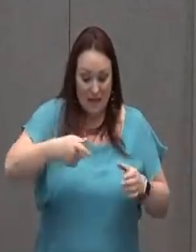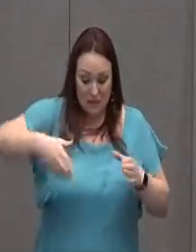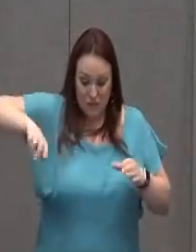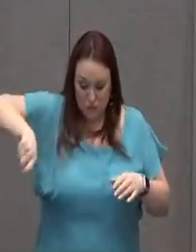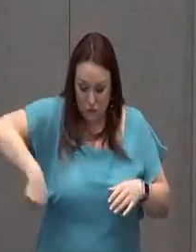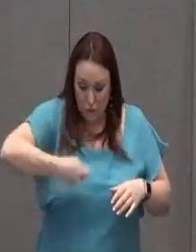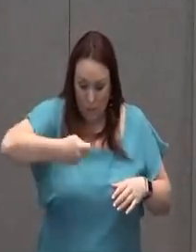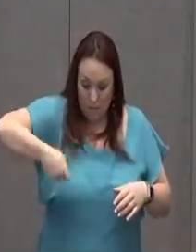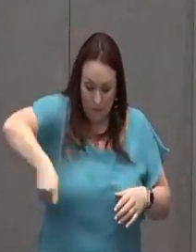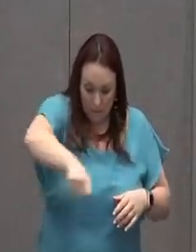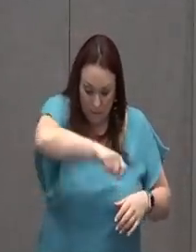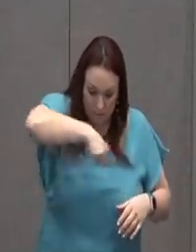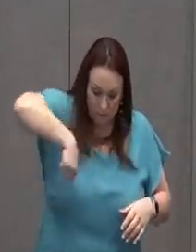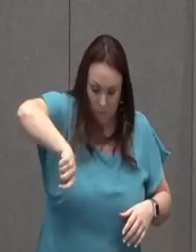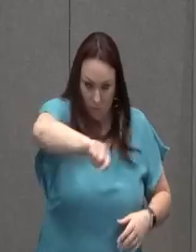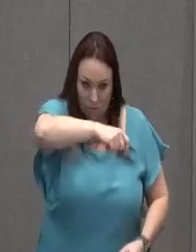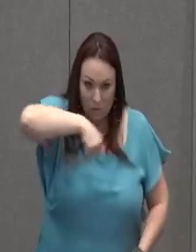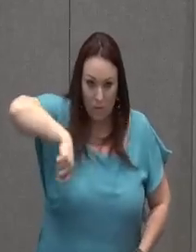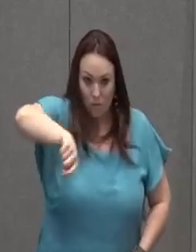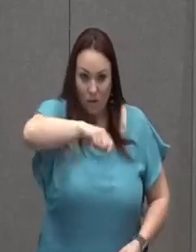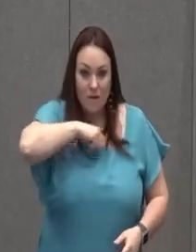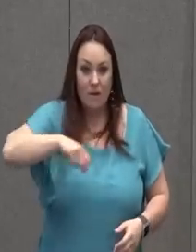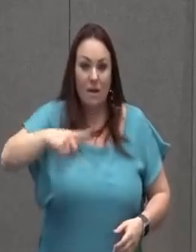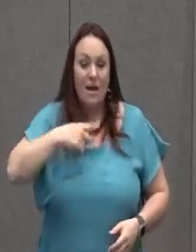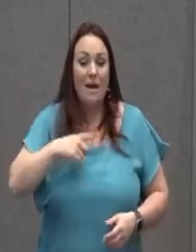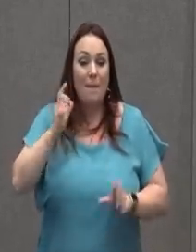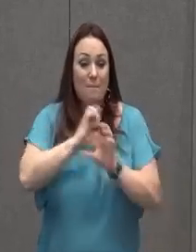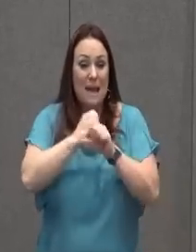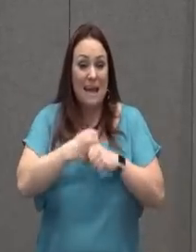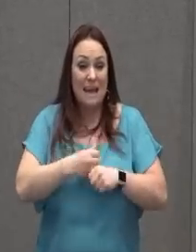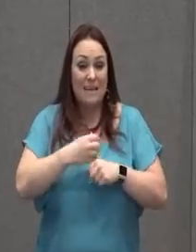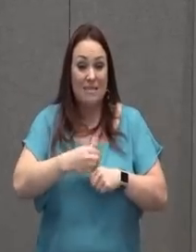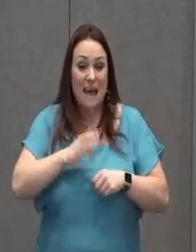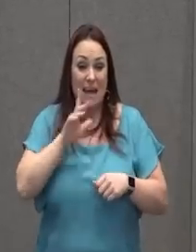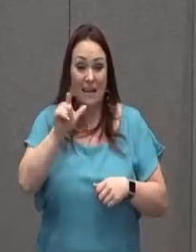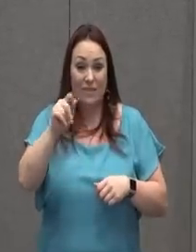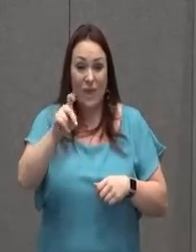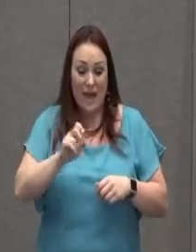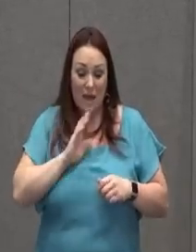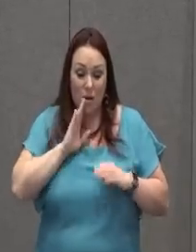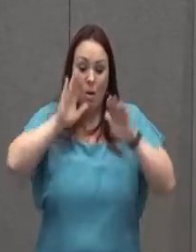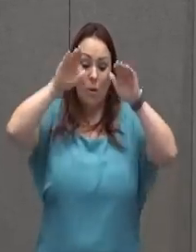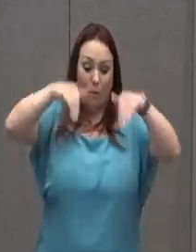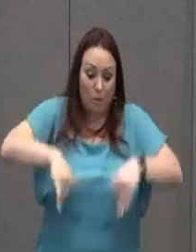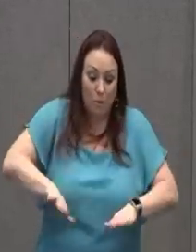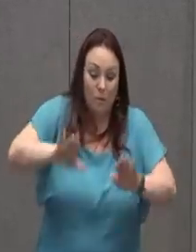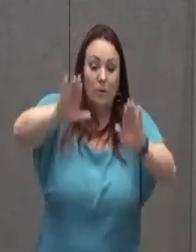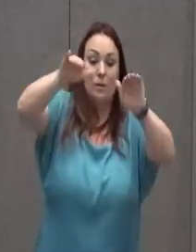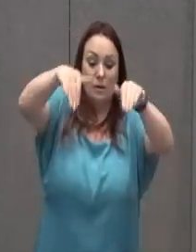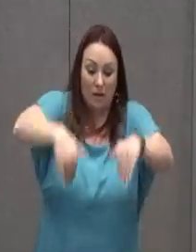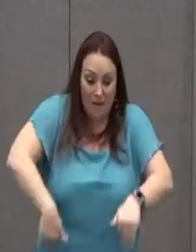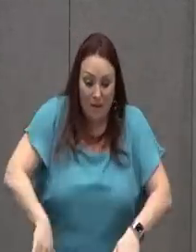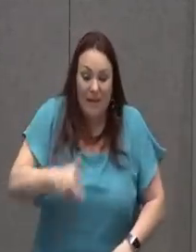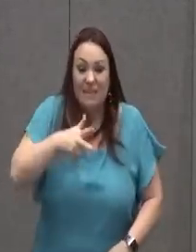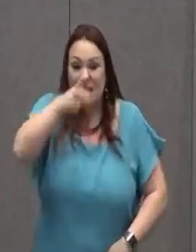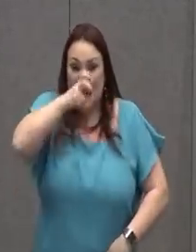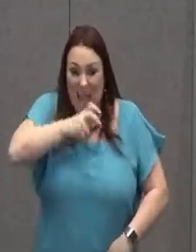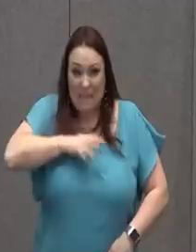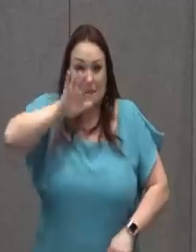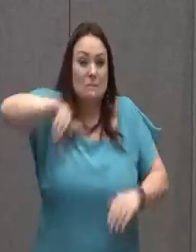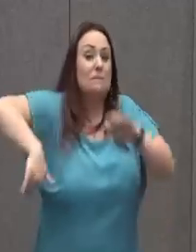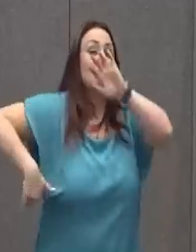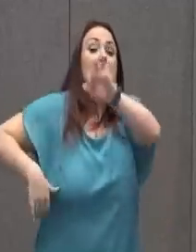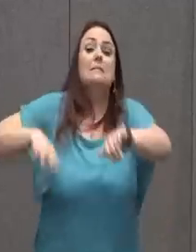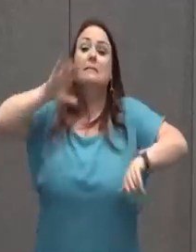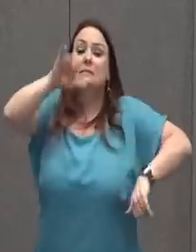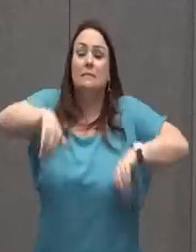violently back and forth. Crushing waves fell over the ants. They paddled hard to keep their tiny heads above the